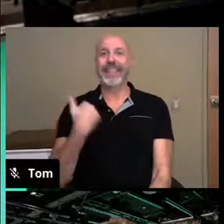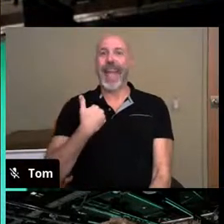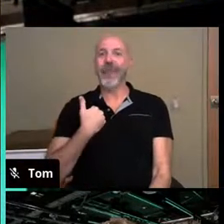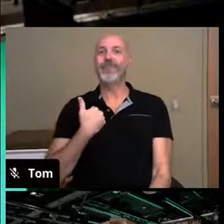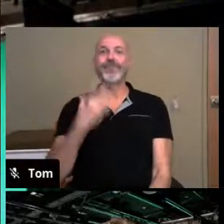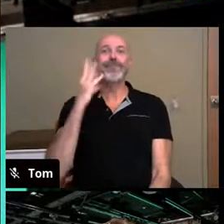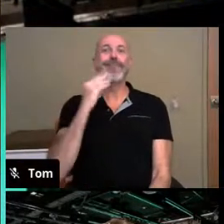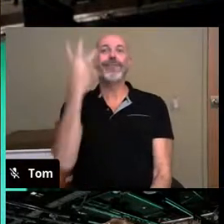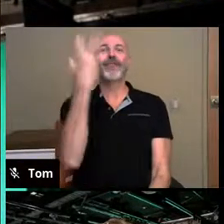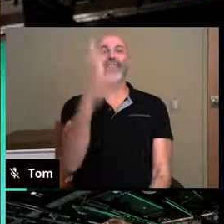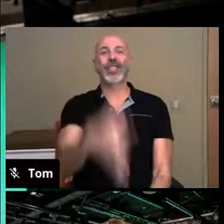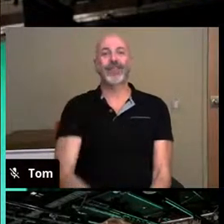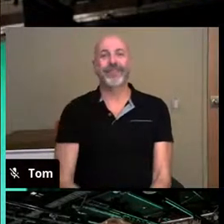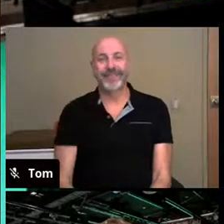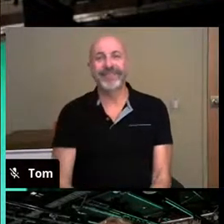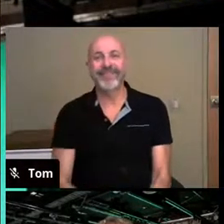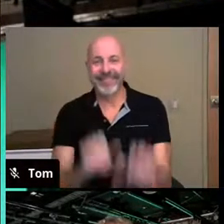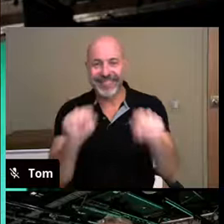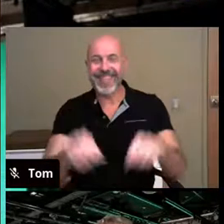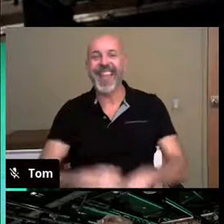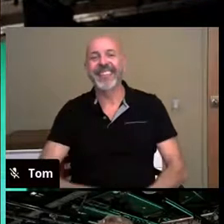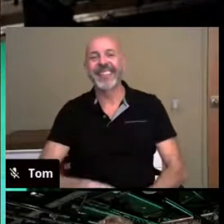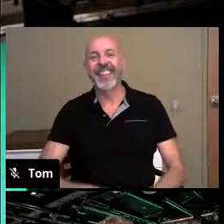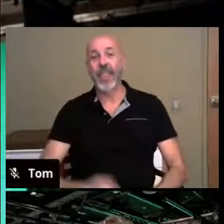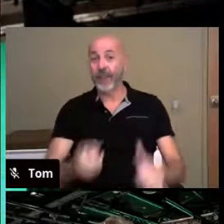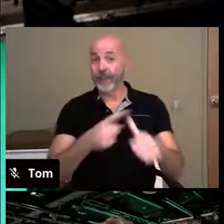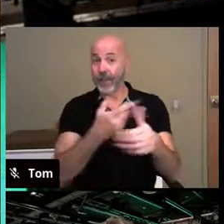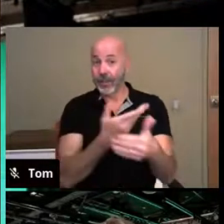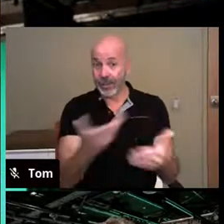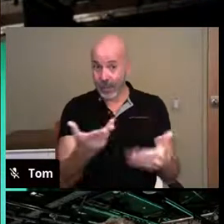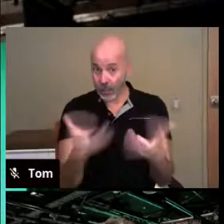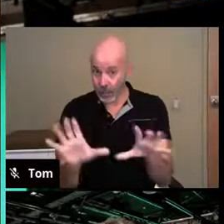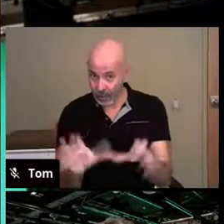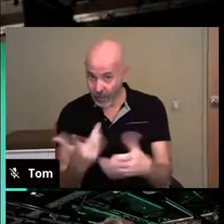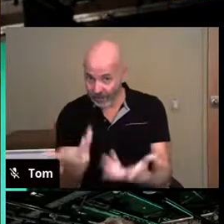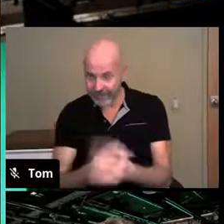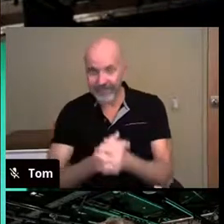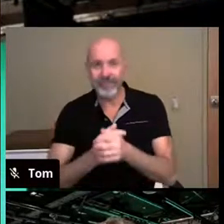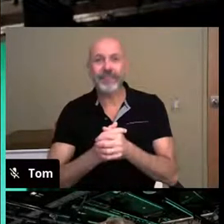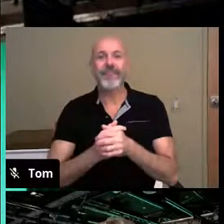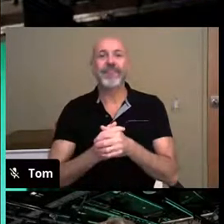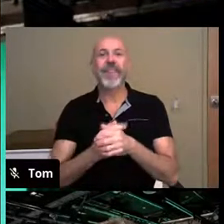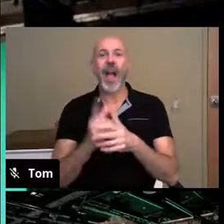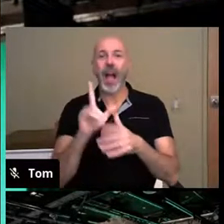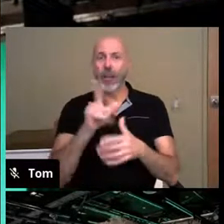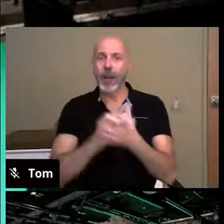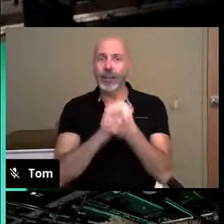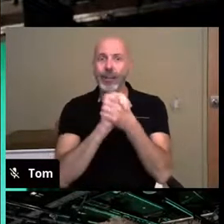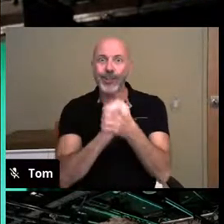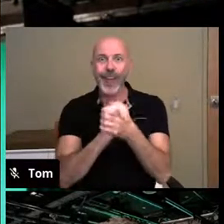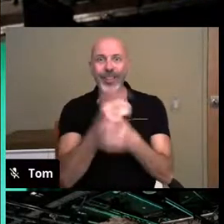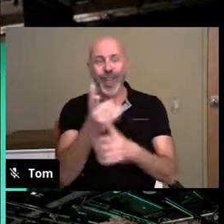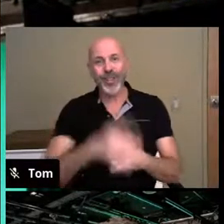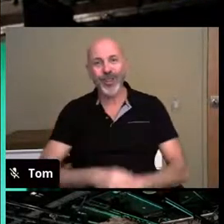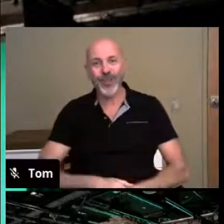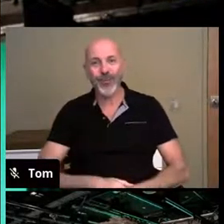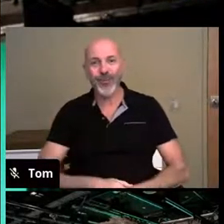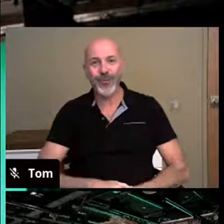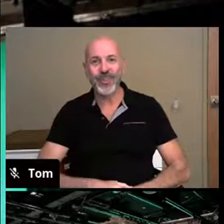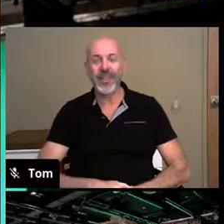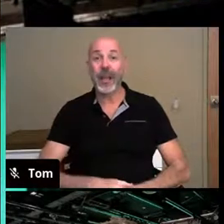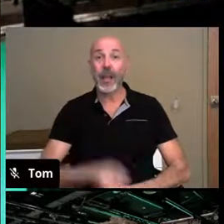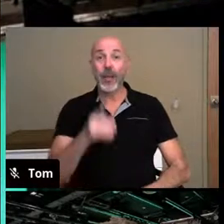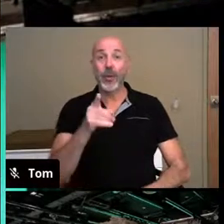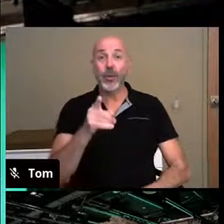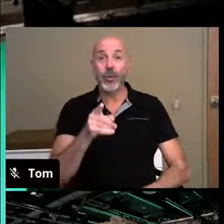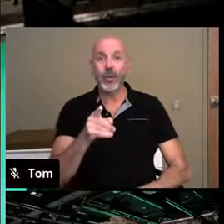guess. You can. The first thing I want to do is I want to congratulate you because you have